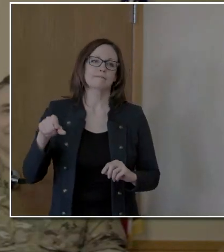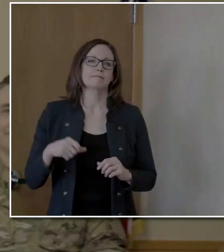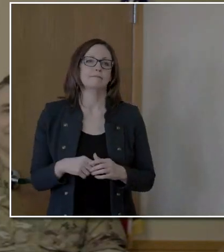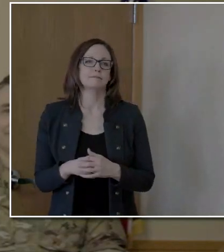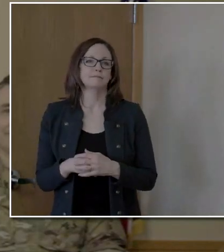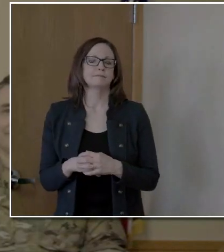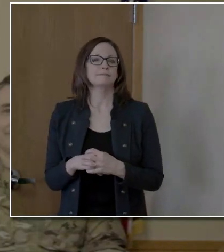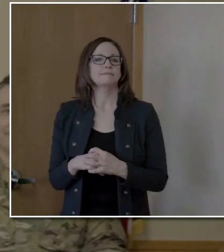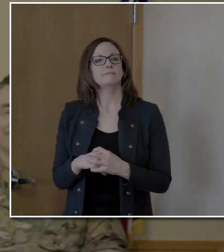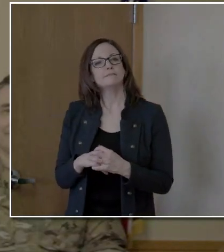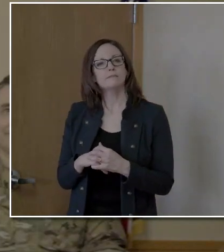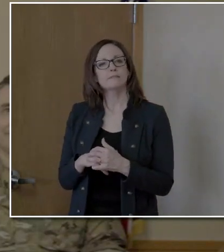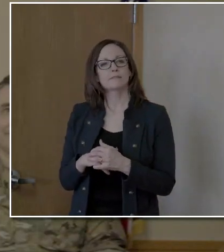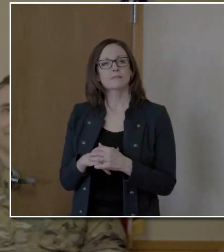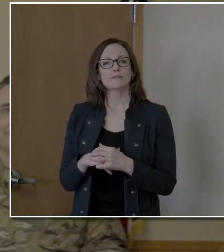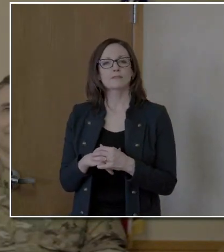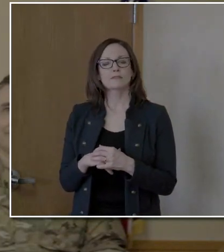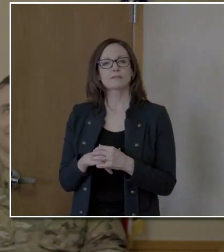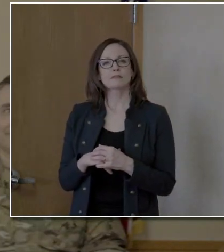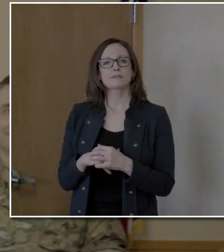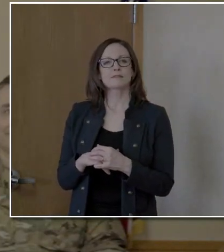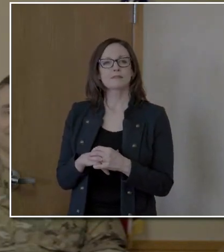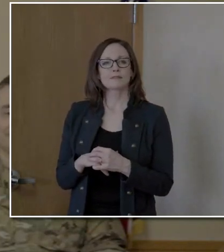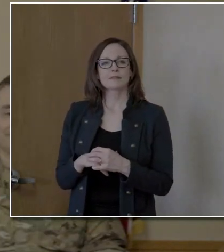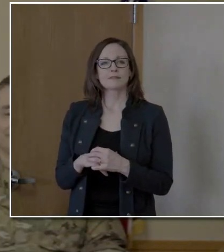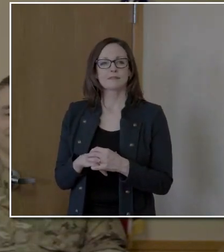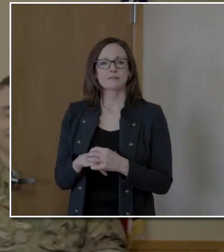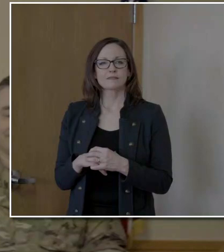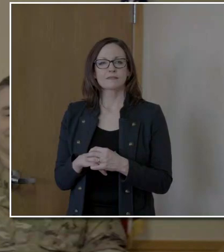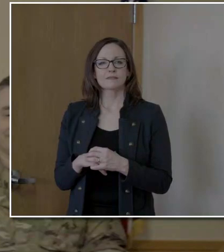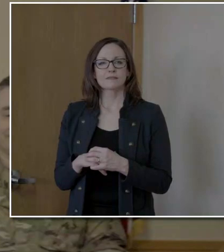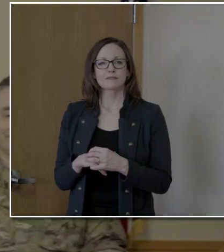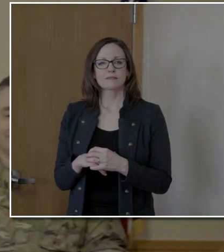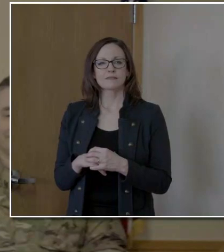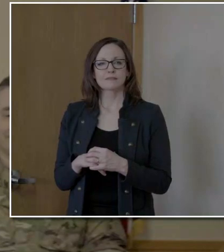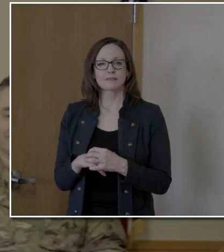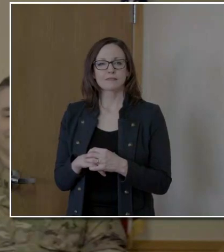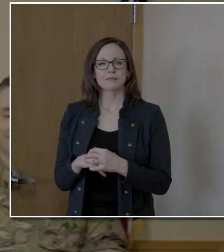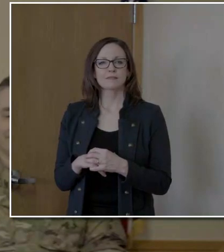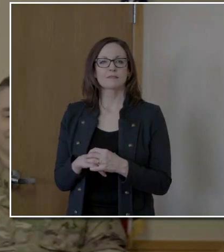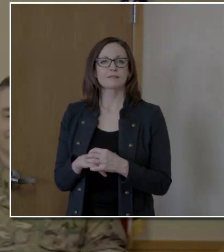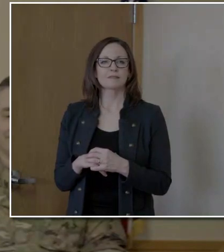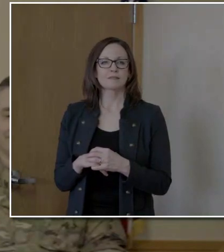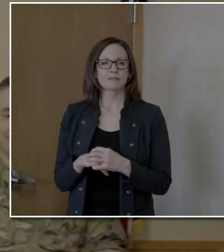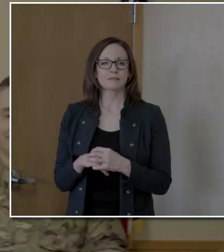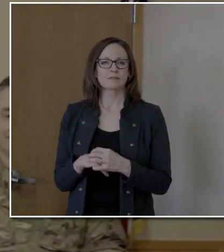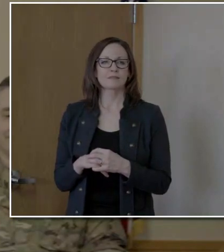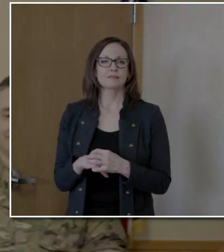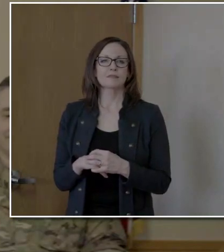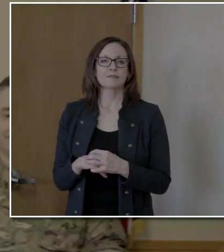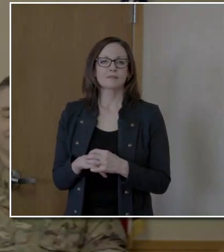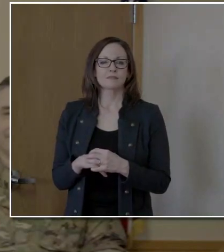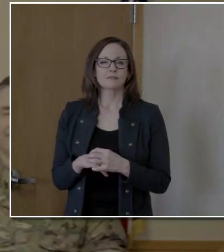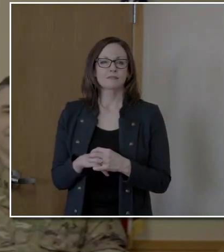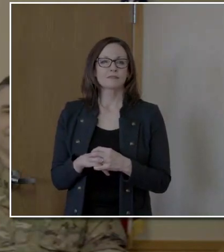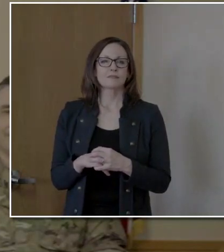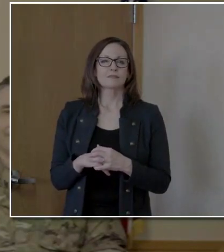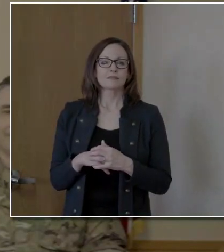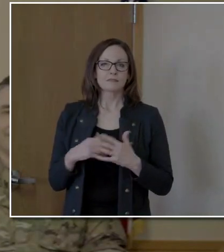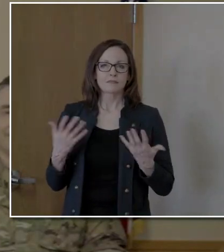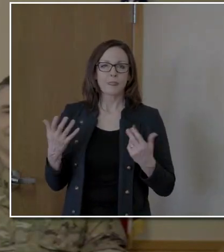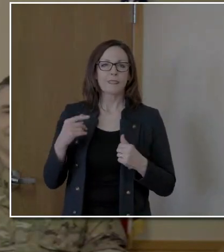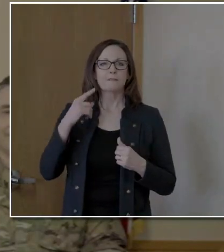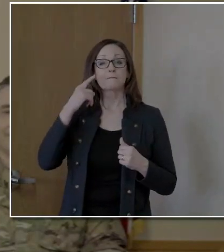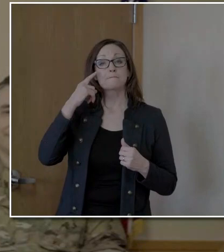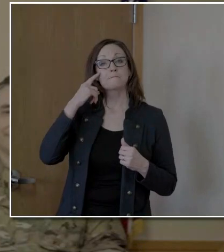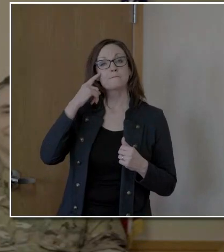identified with a positive test, the Board of Elections let people know which polling places they had served